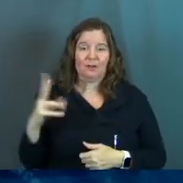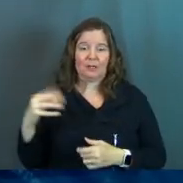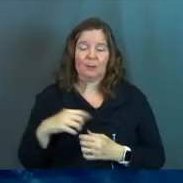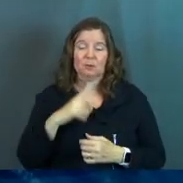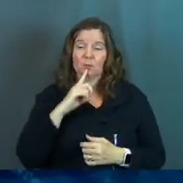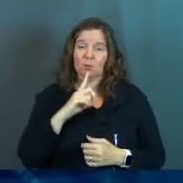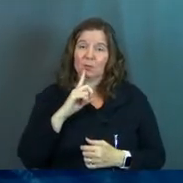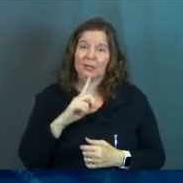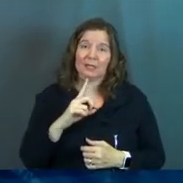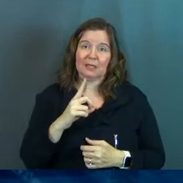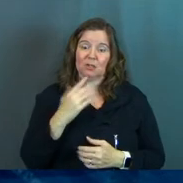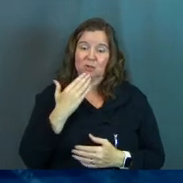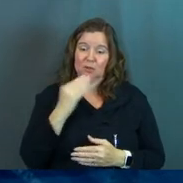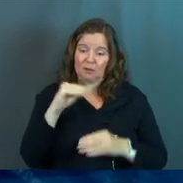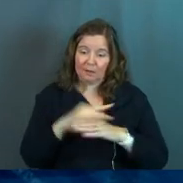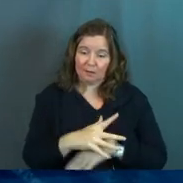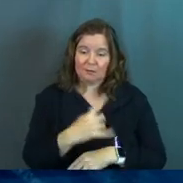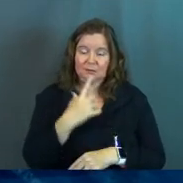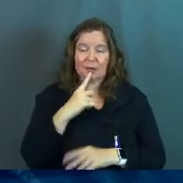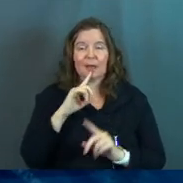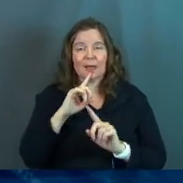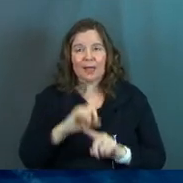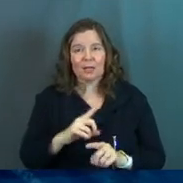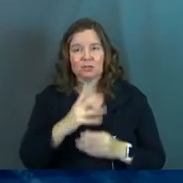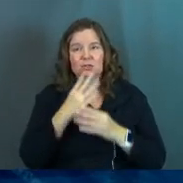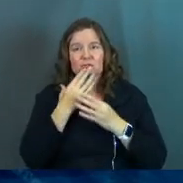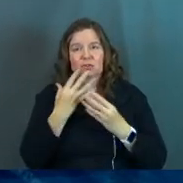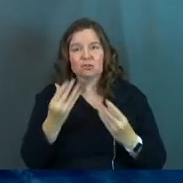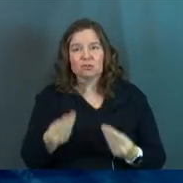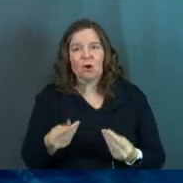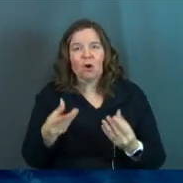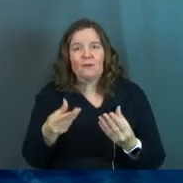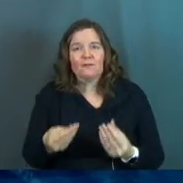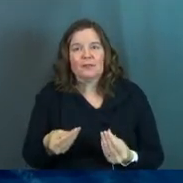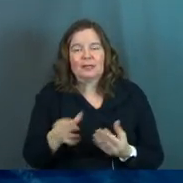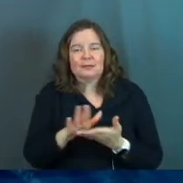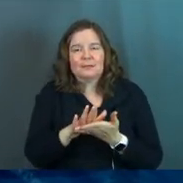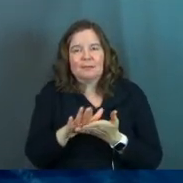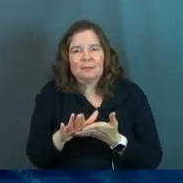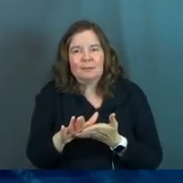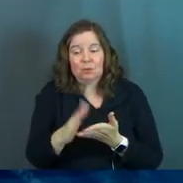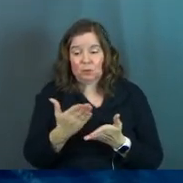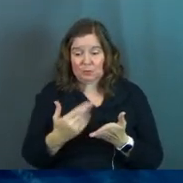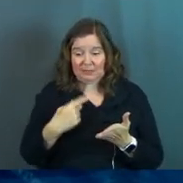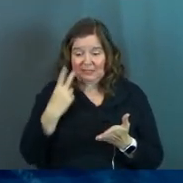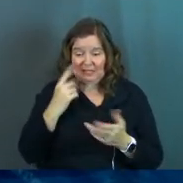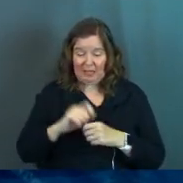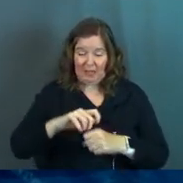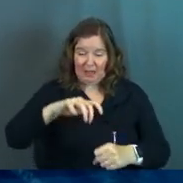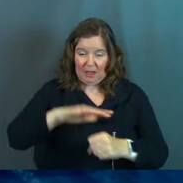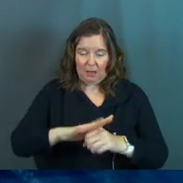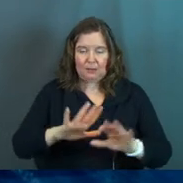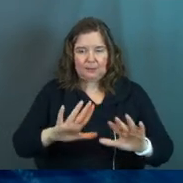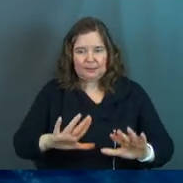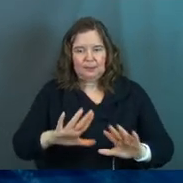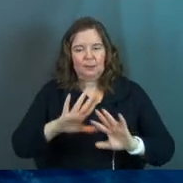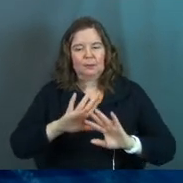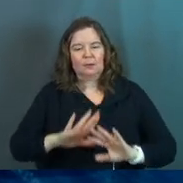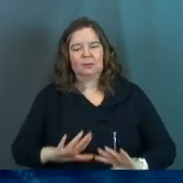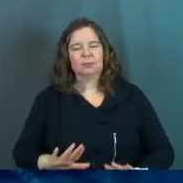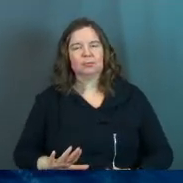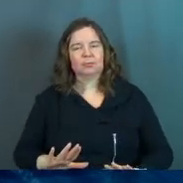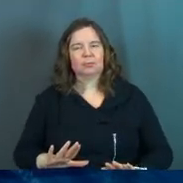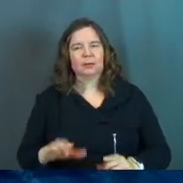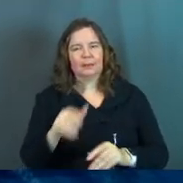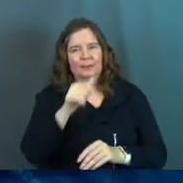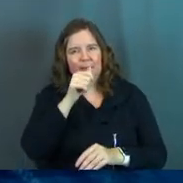coming in with some really practical advice here and says, answer softly. You see anger and things are loud, you be the soft one in the room.